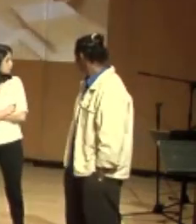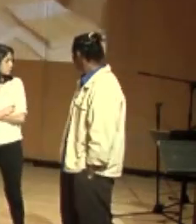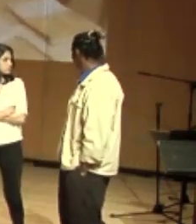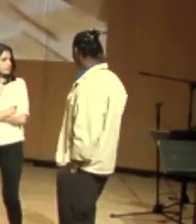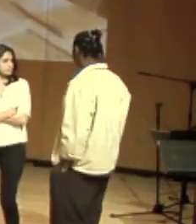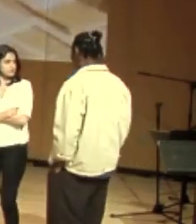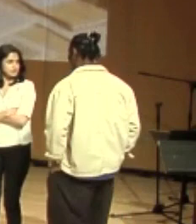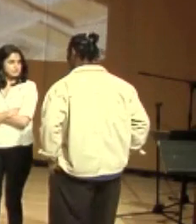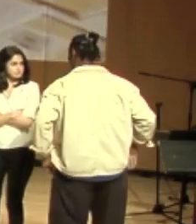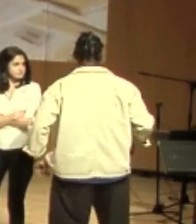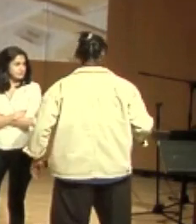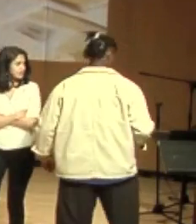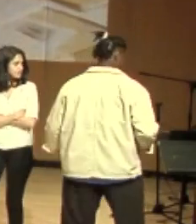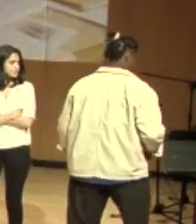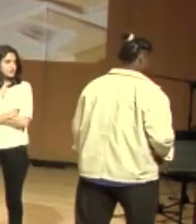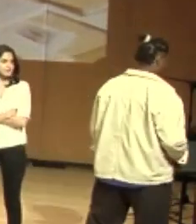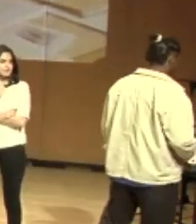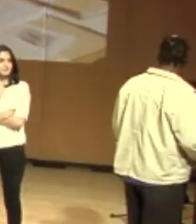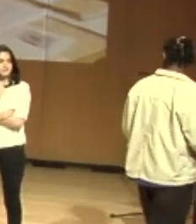stage